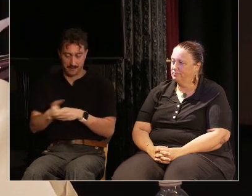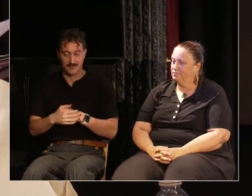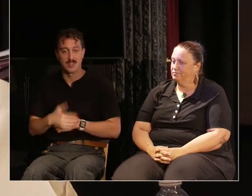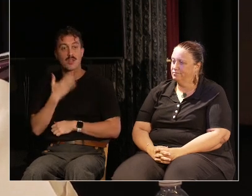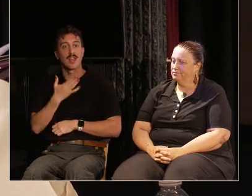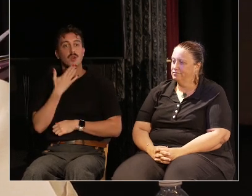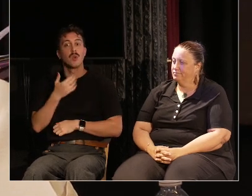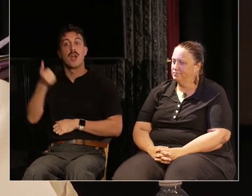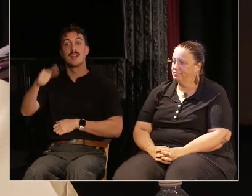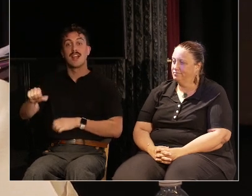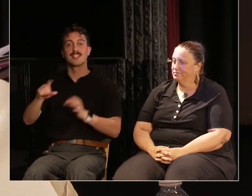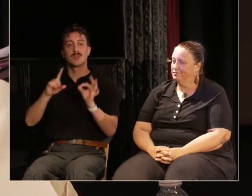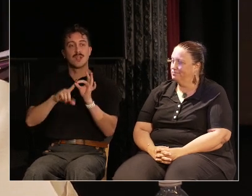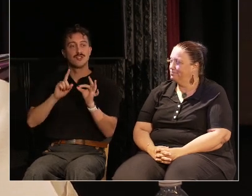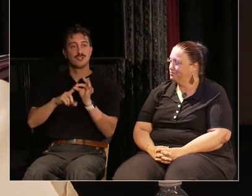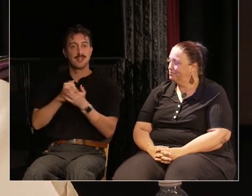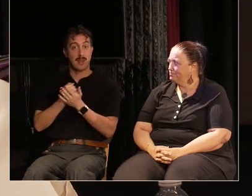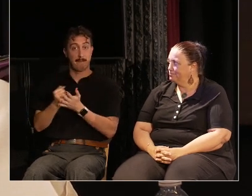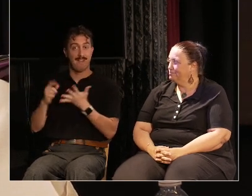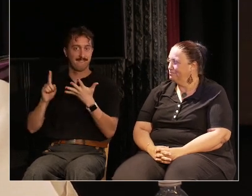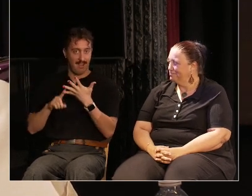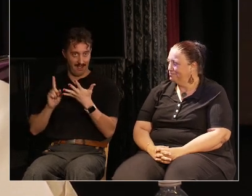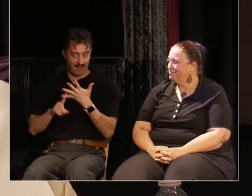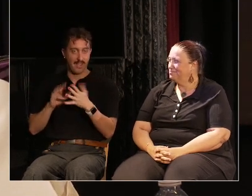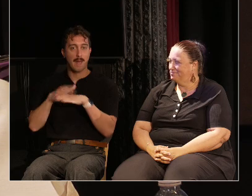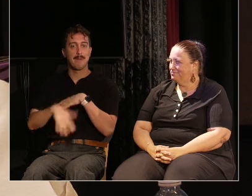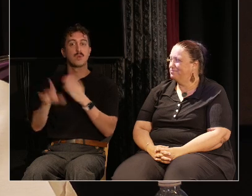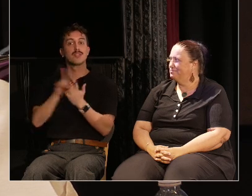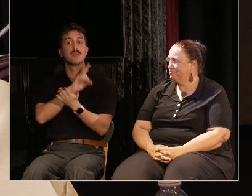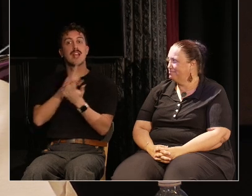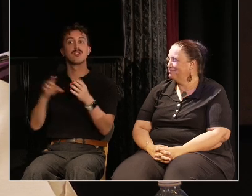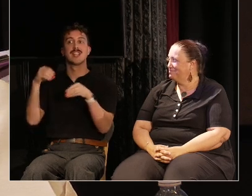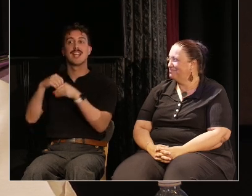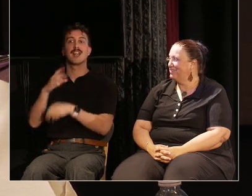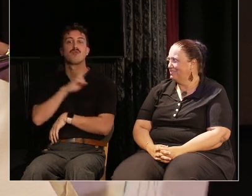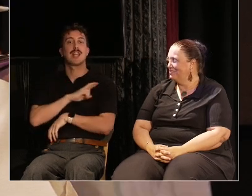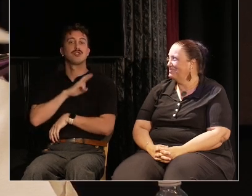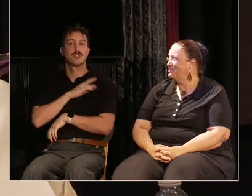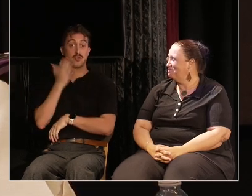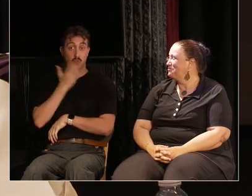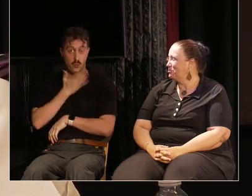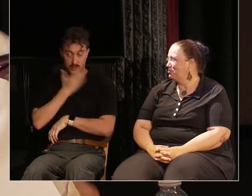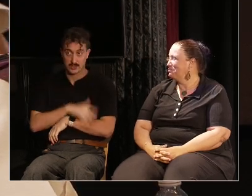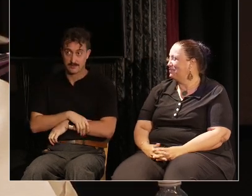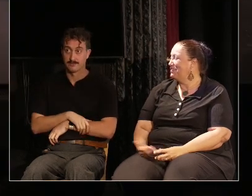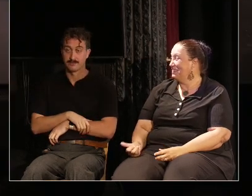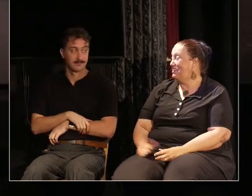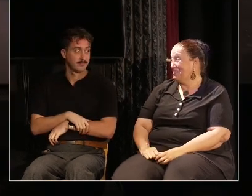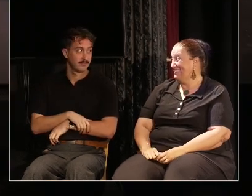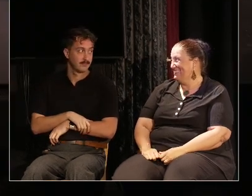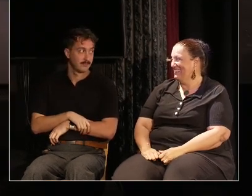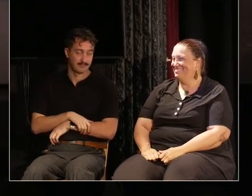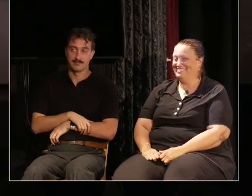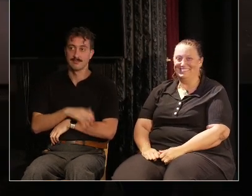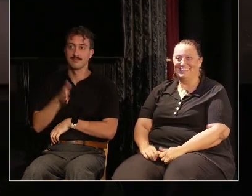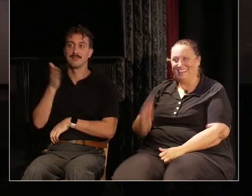next question, number 5, is about discrimination in religious schools. Hi folks,